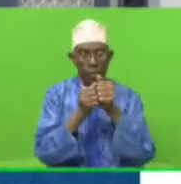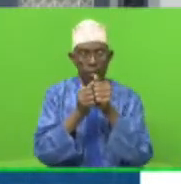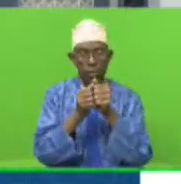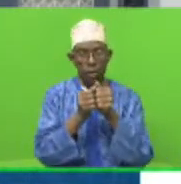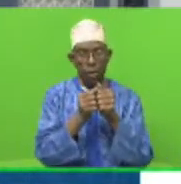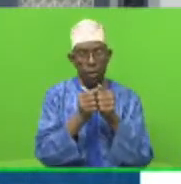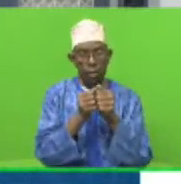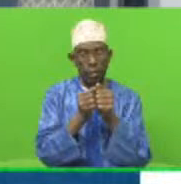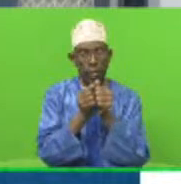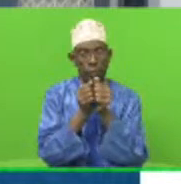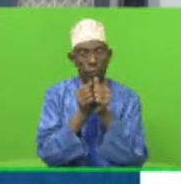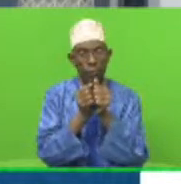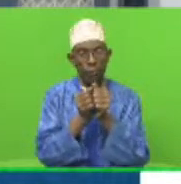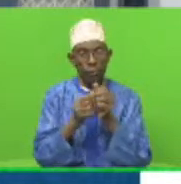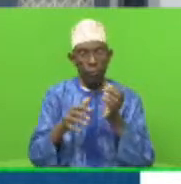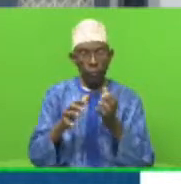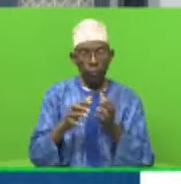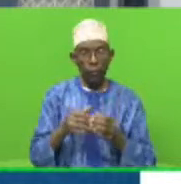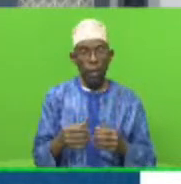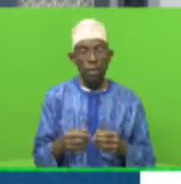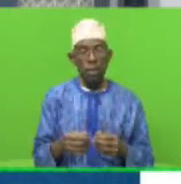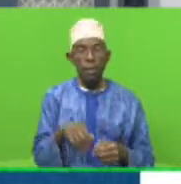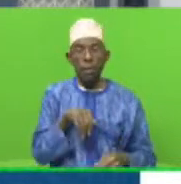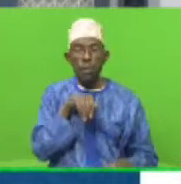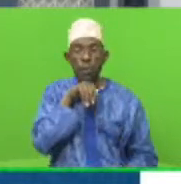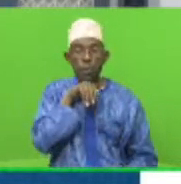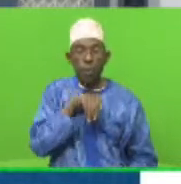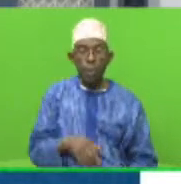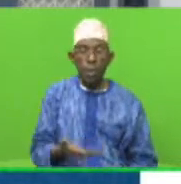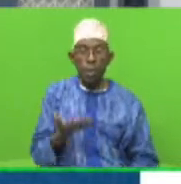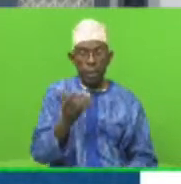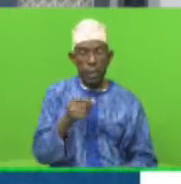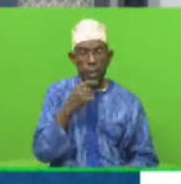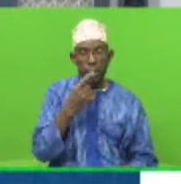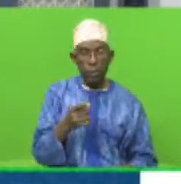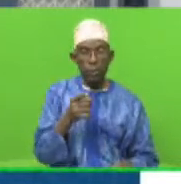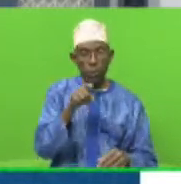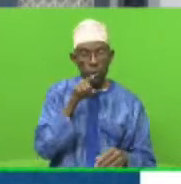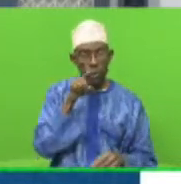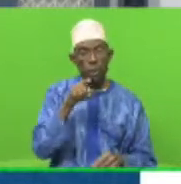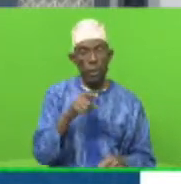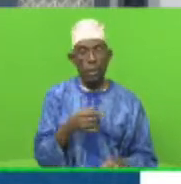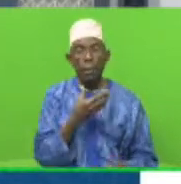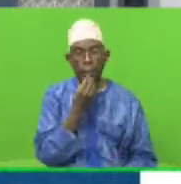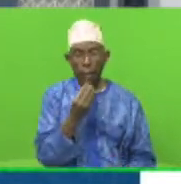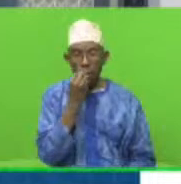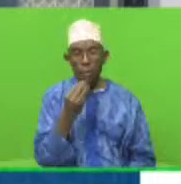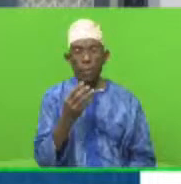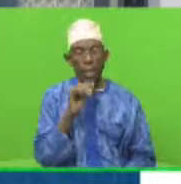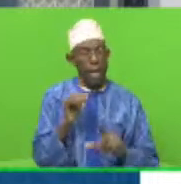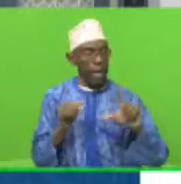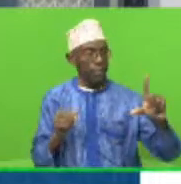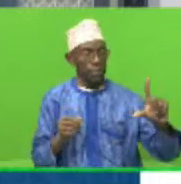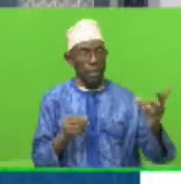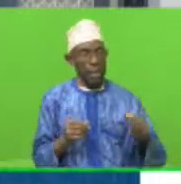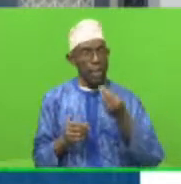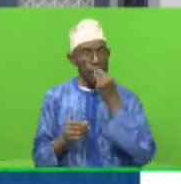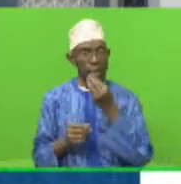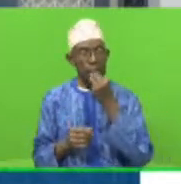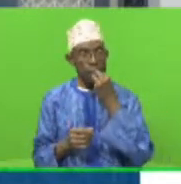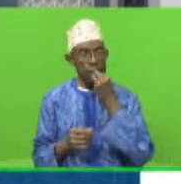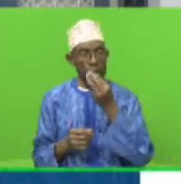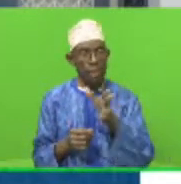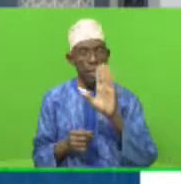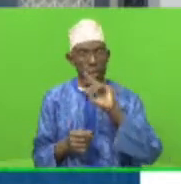you're, you know, in the midst. The Prophet sallallahu alaihi wasallam is seated with you. And then this man eats with his left hand, and the Prophet sallallahu alaihi wasallam